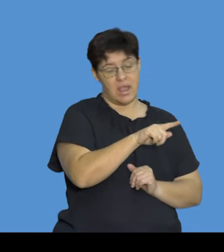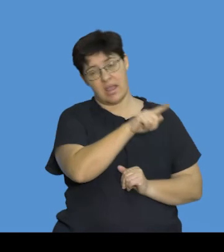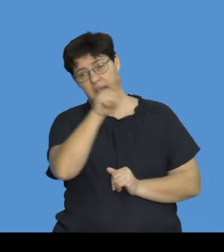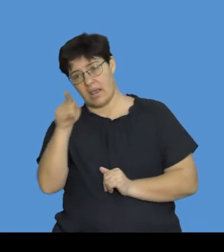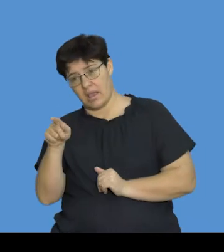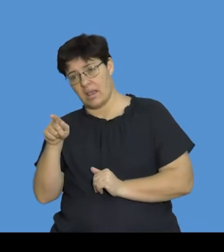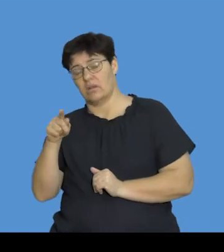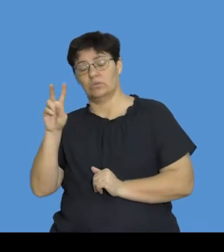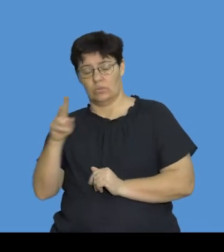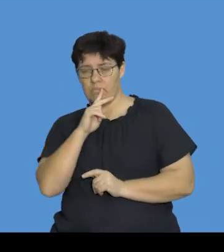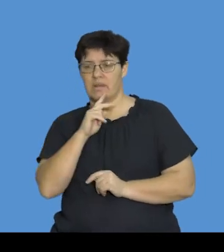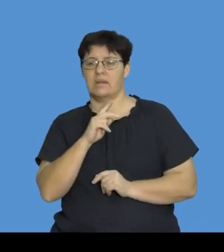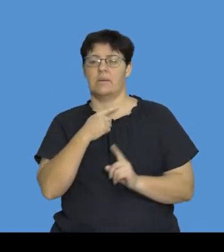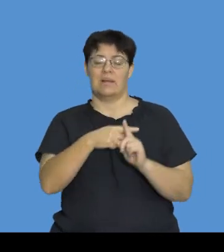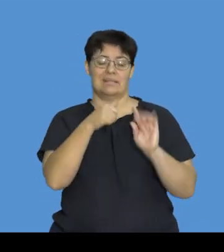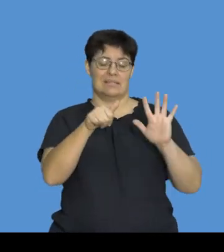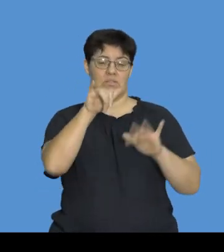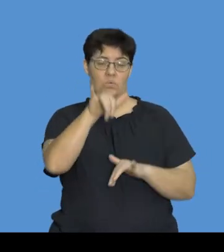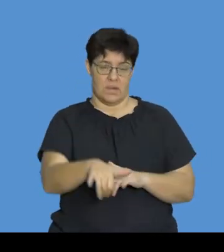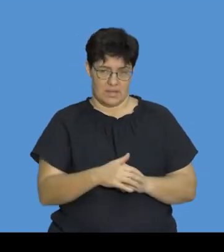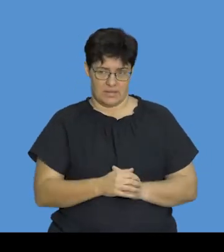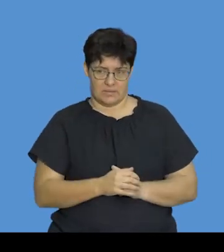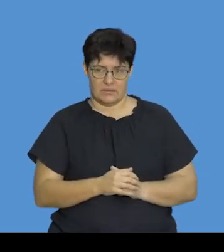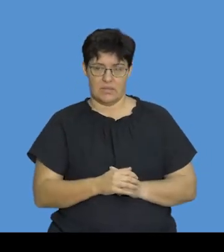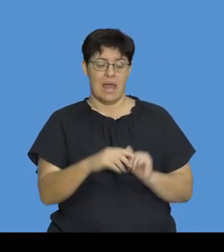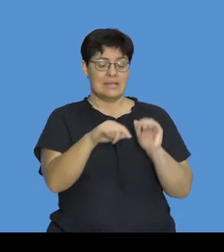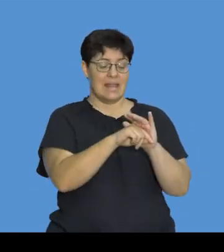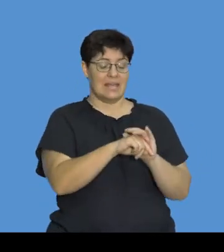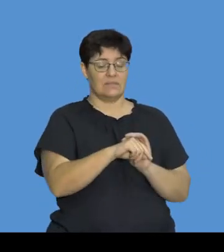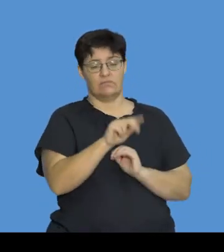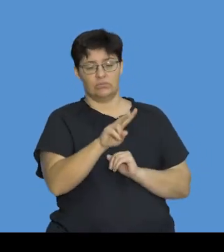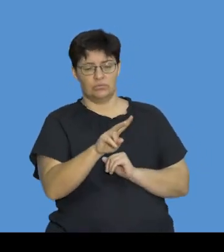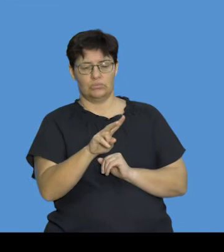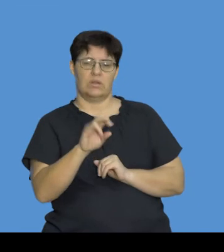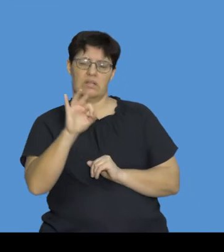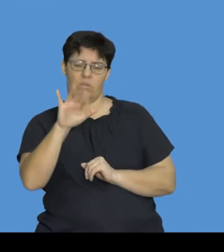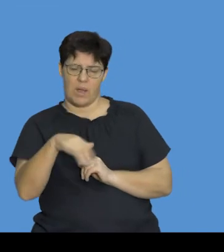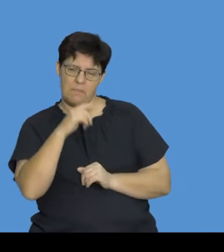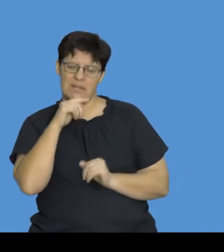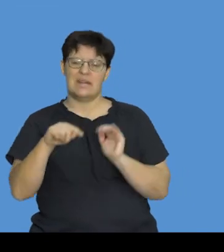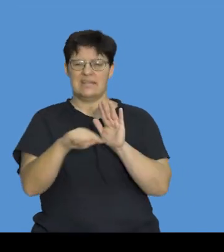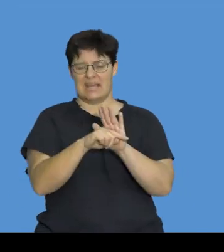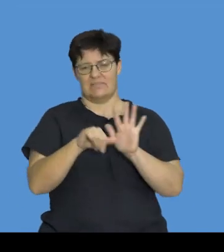me 6y, the negative 2 and the 3y gives me negative